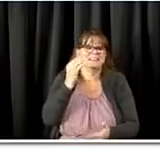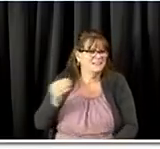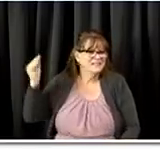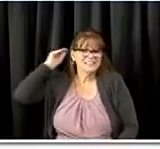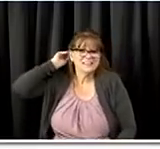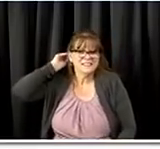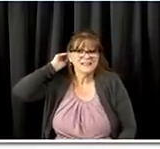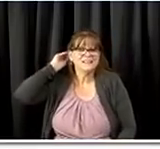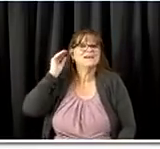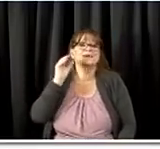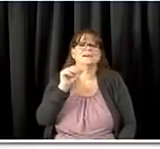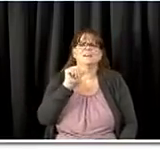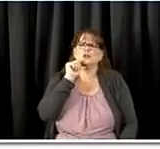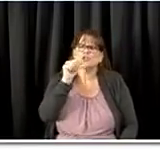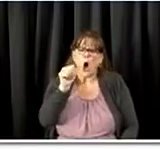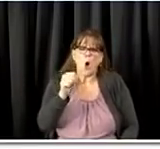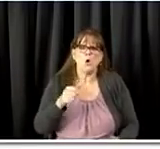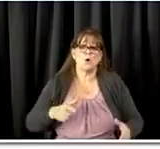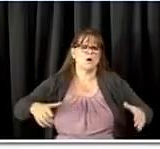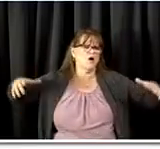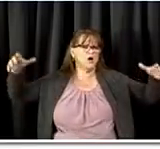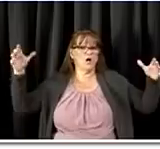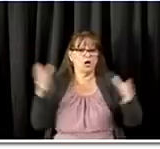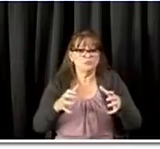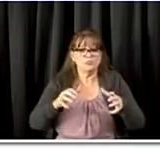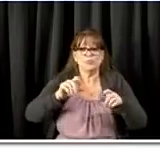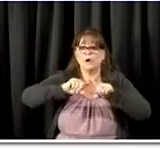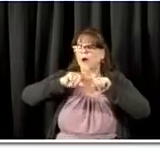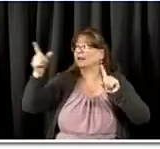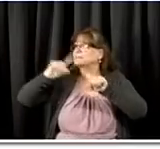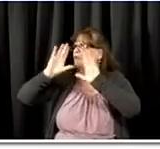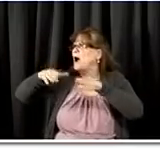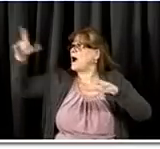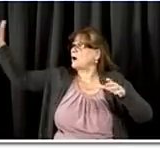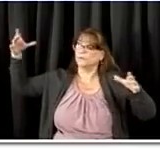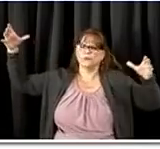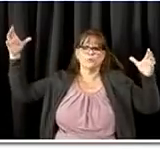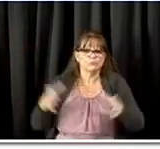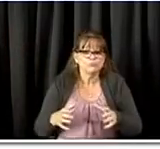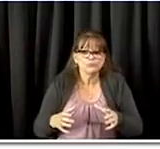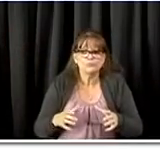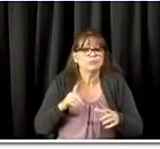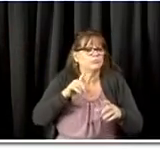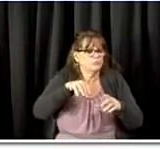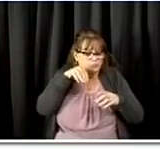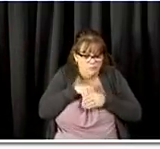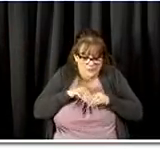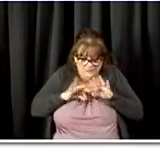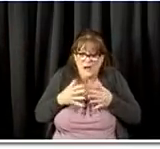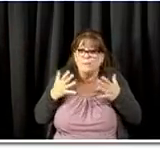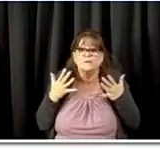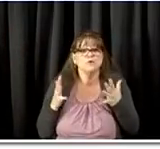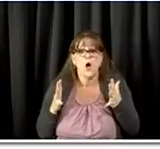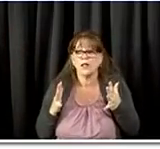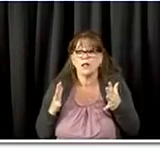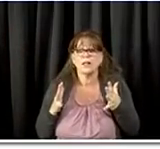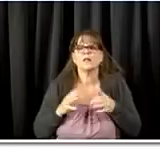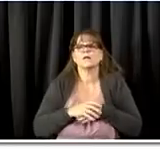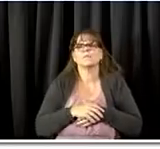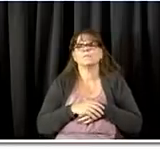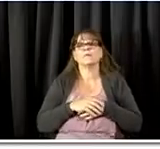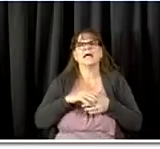gather with people you do not live with. That includes over the holiday that's coming up in just a couple of days. Wear a mask when outside